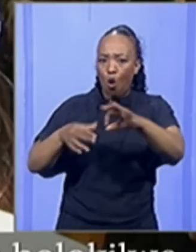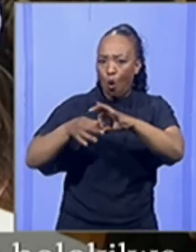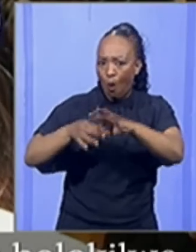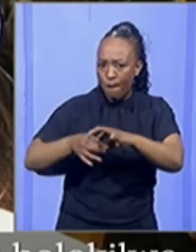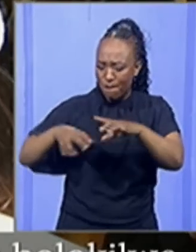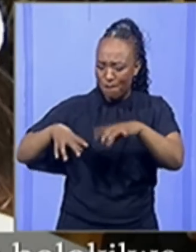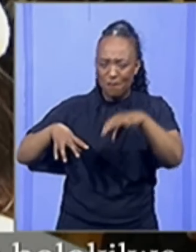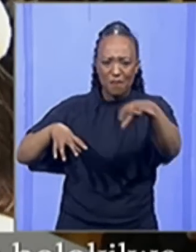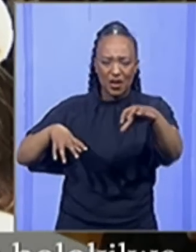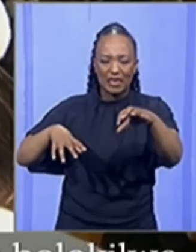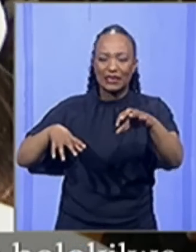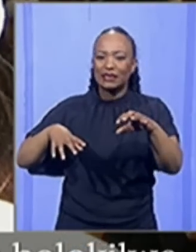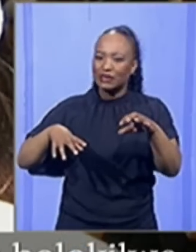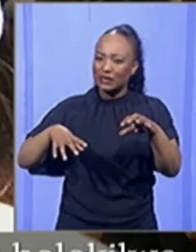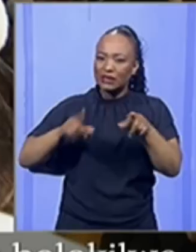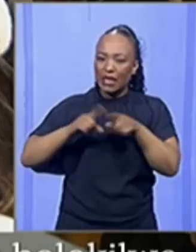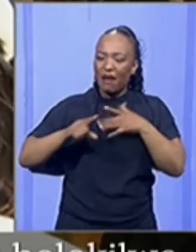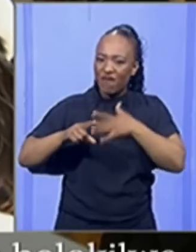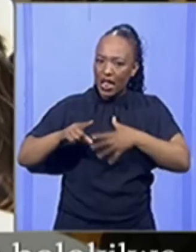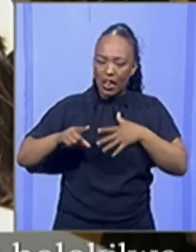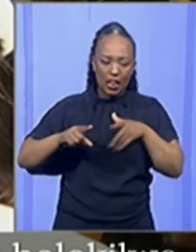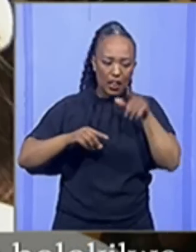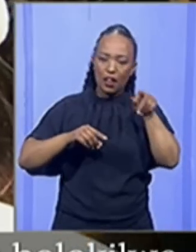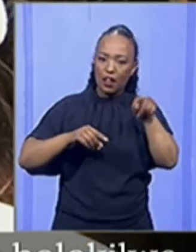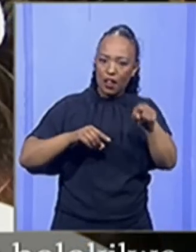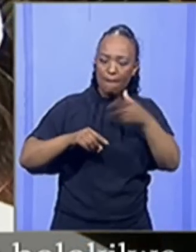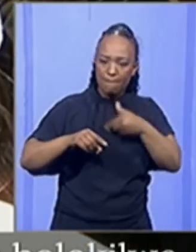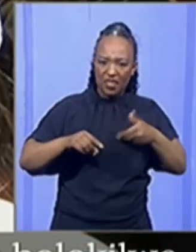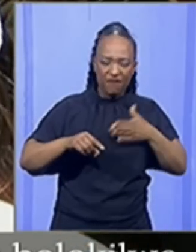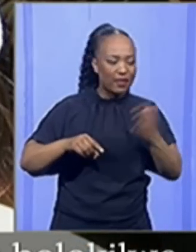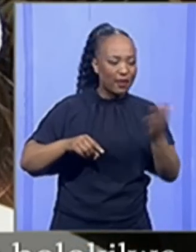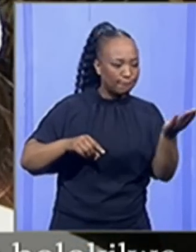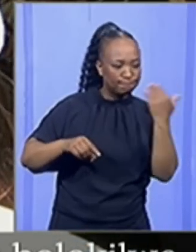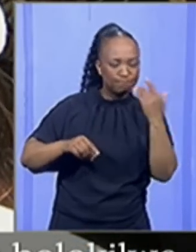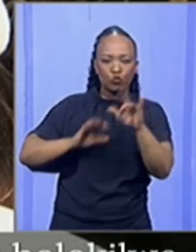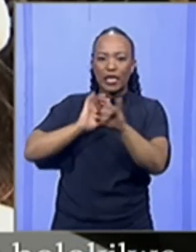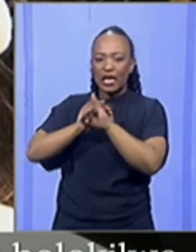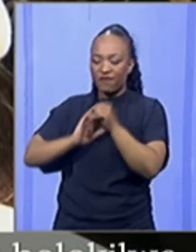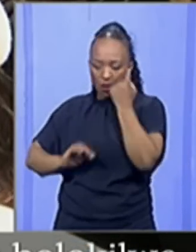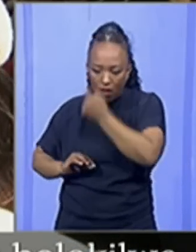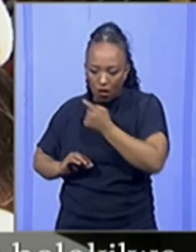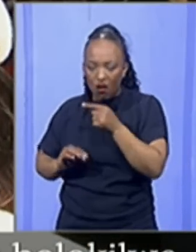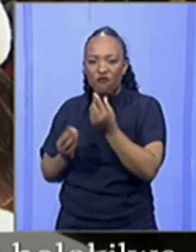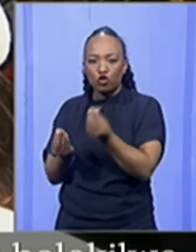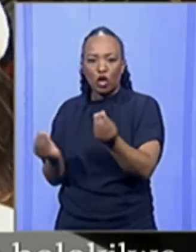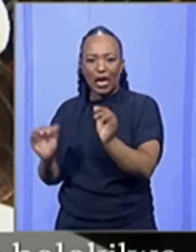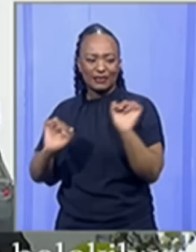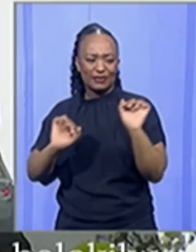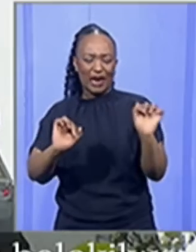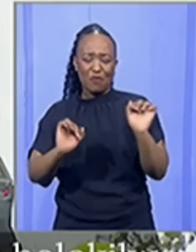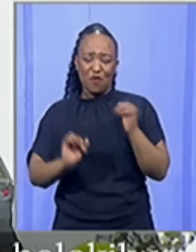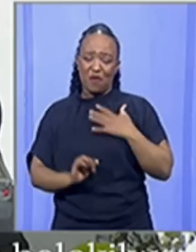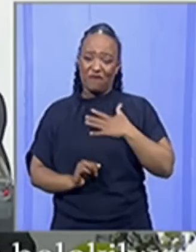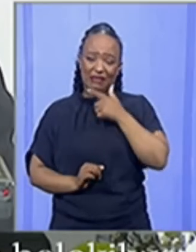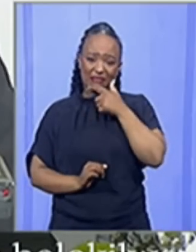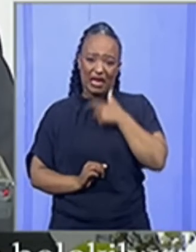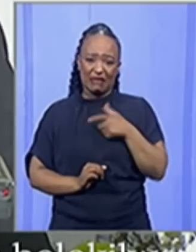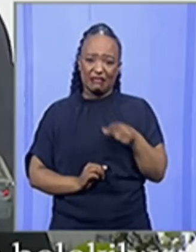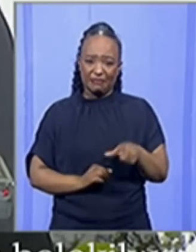called to come identify their children when they thought their children are safe because they use the scholar transport. Tonakgolo